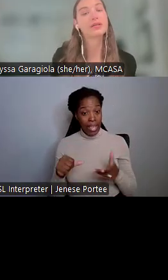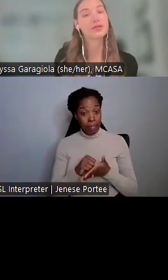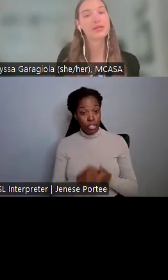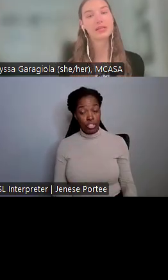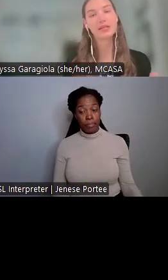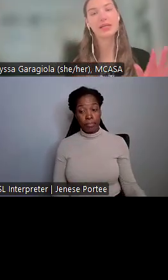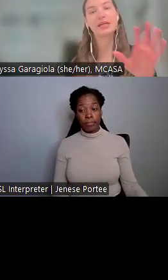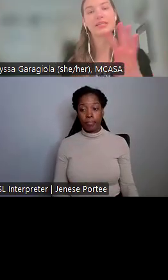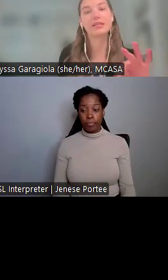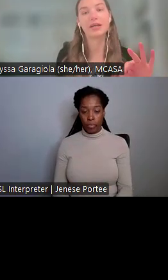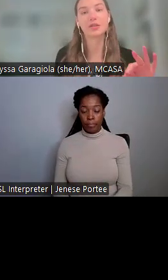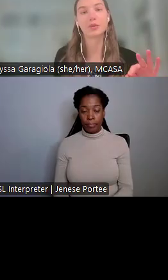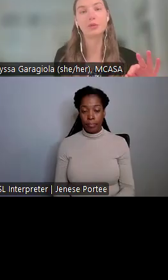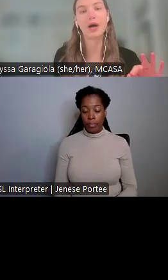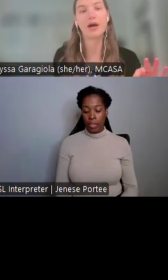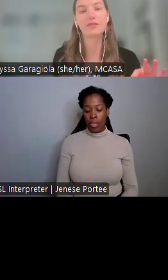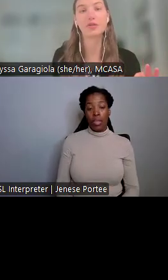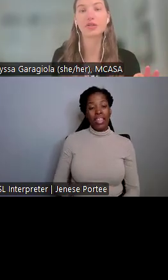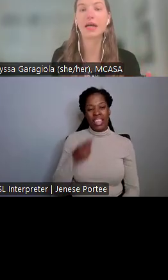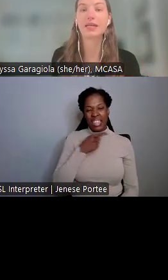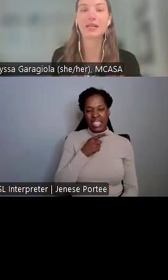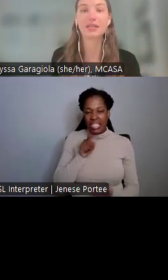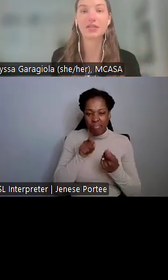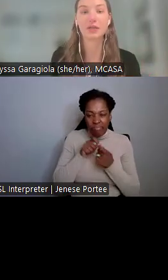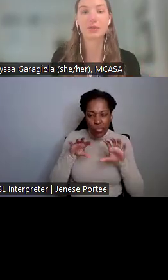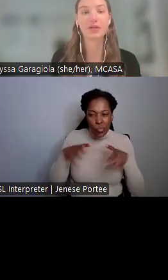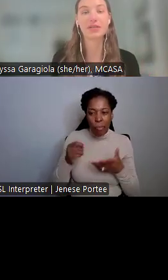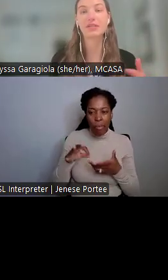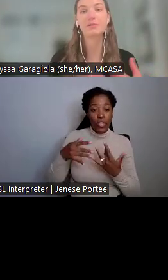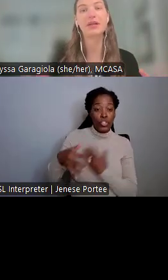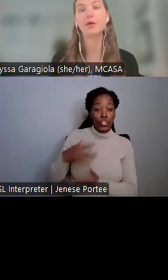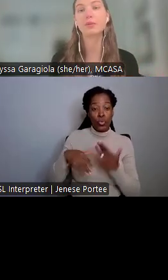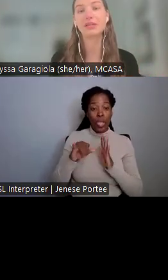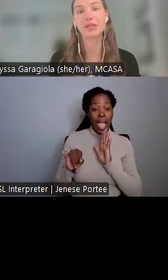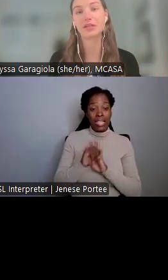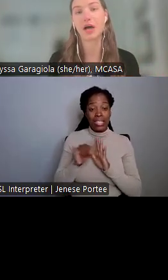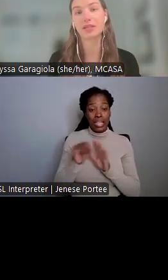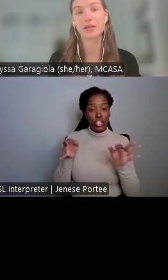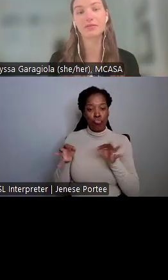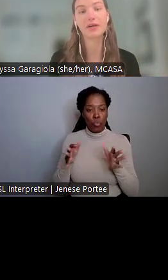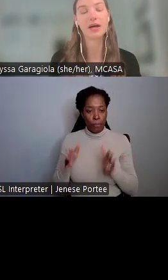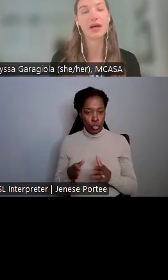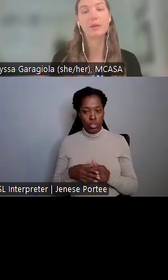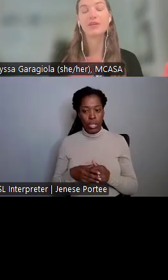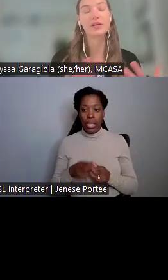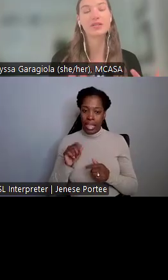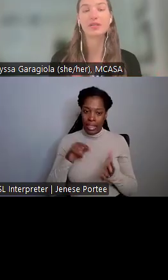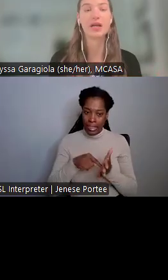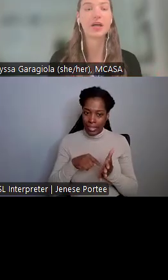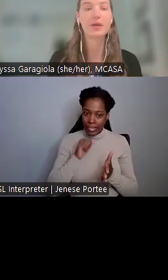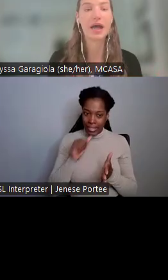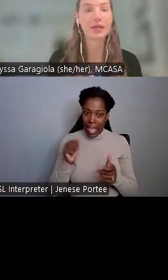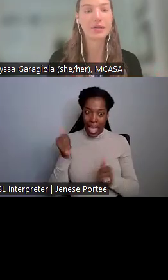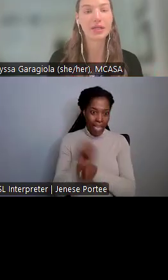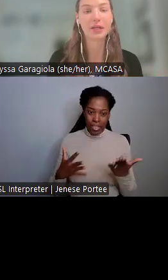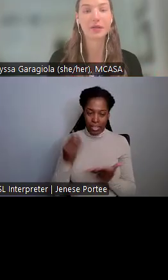All right, so this is a select group of social identity descriptors, and this is by no means exhaustive. This also does